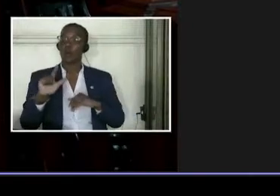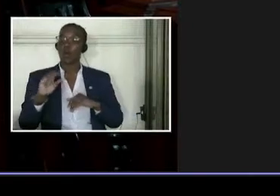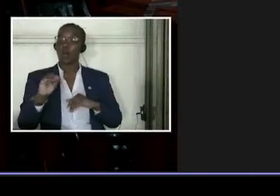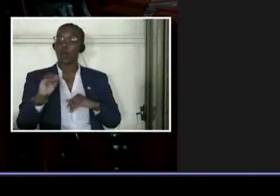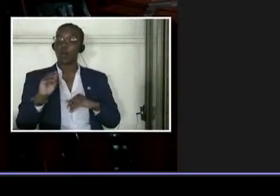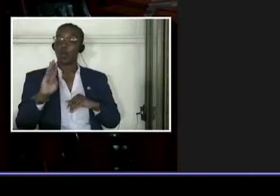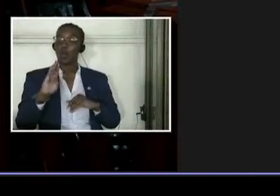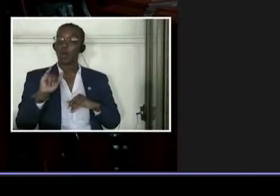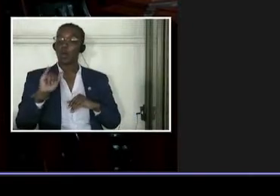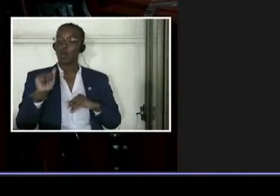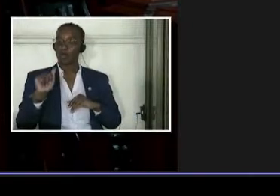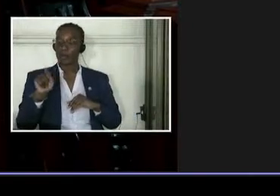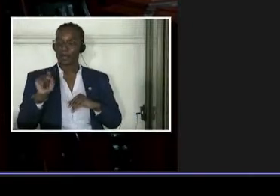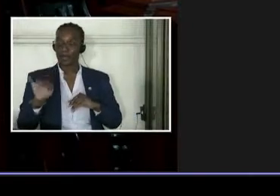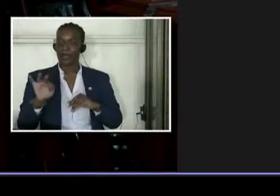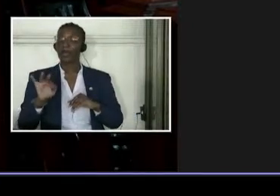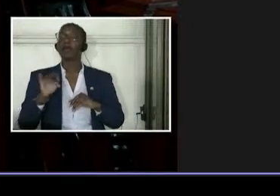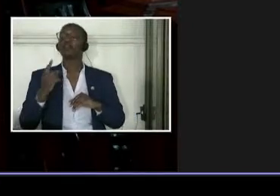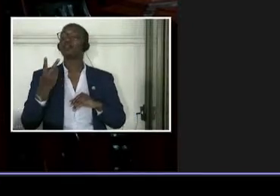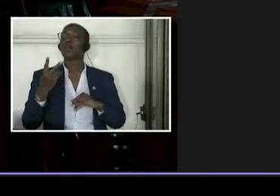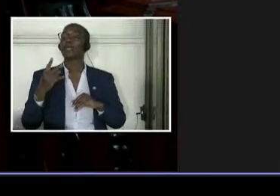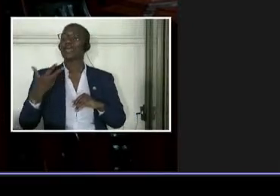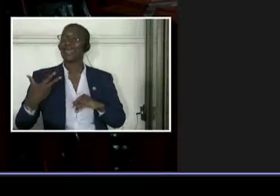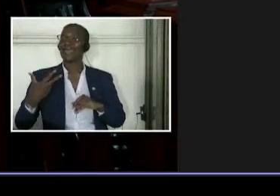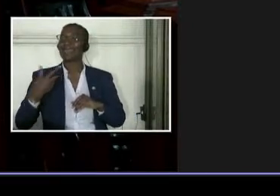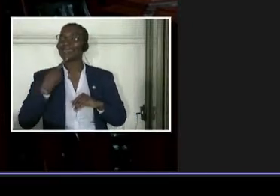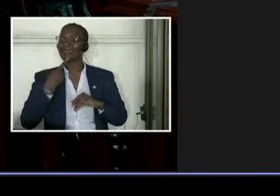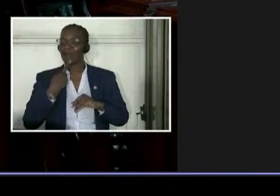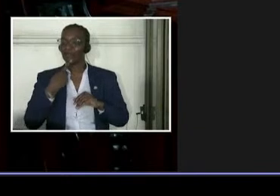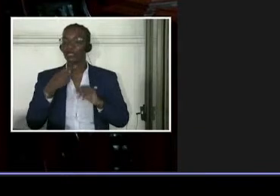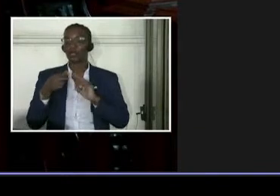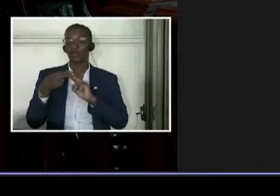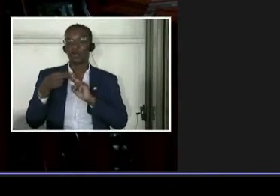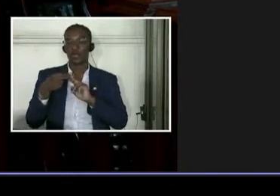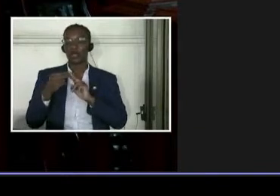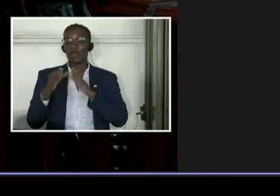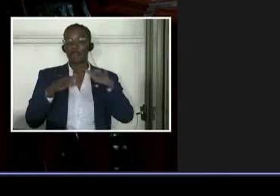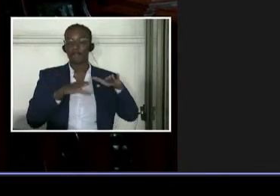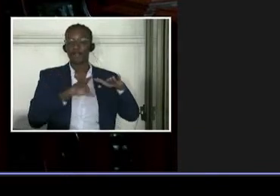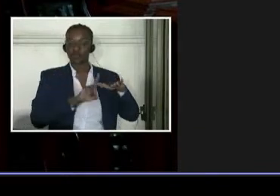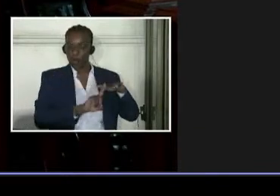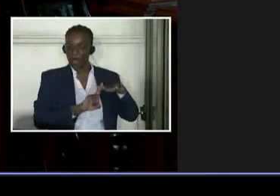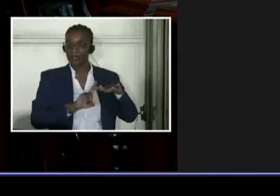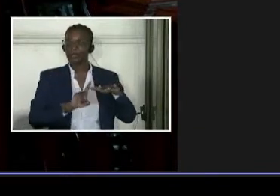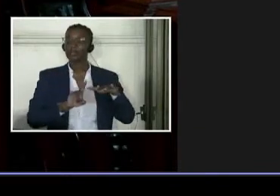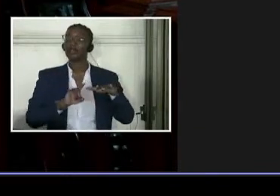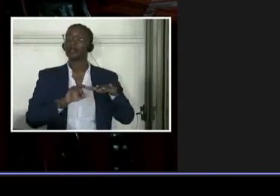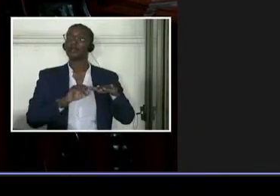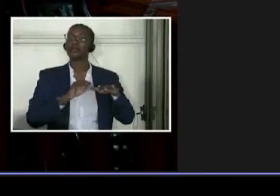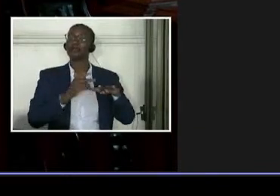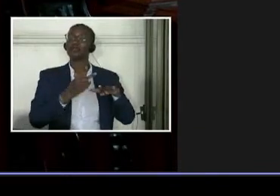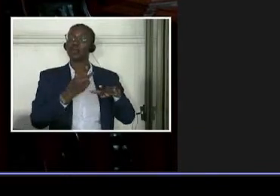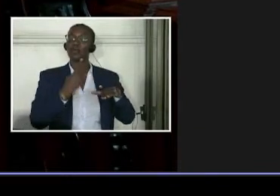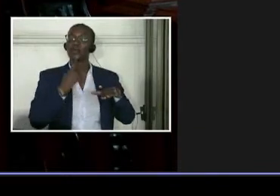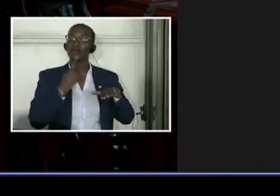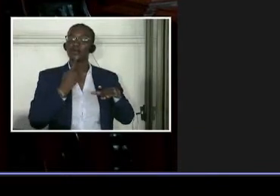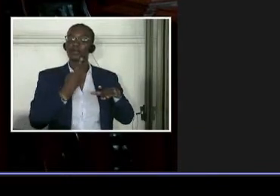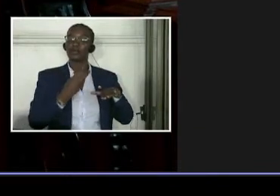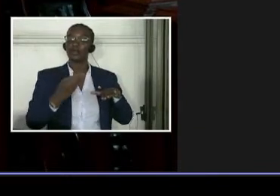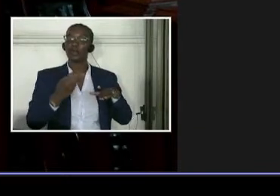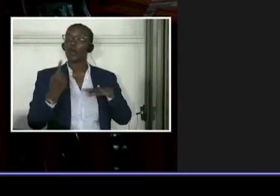unit project, Ethekwini Municipality, 28,000 units. In phase one, 2,662 units have been completed